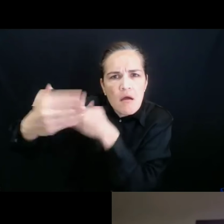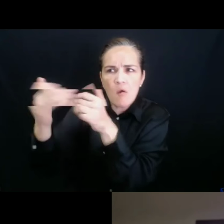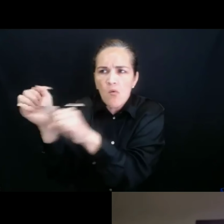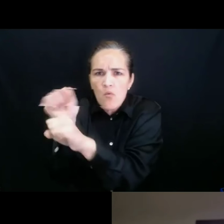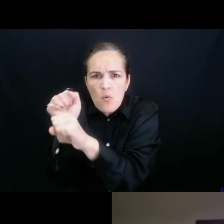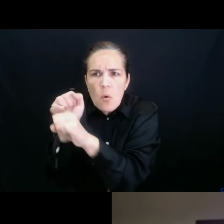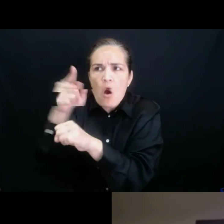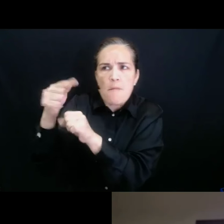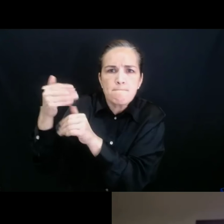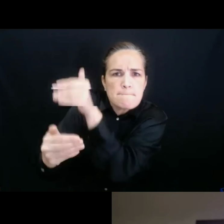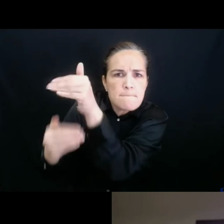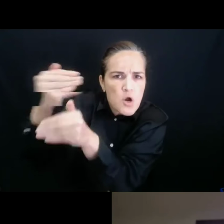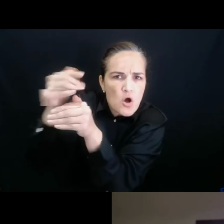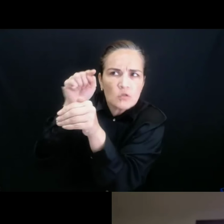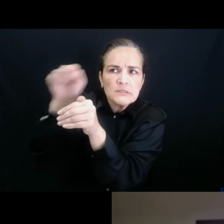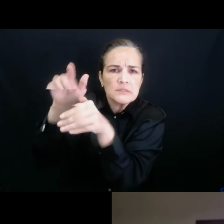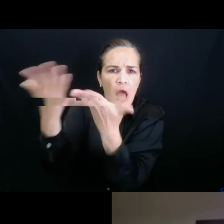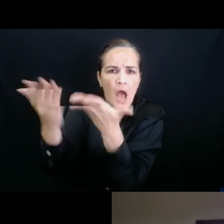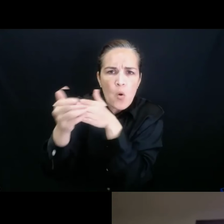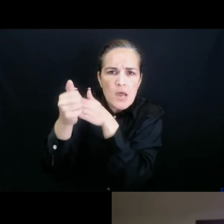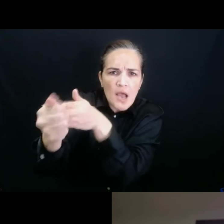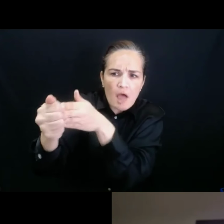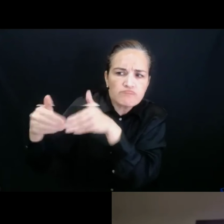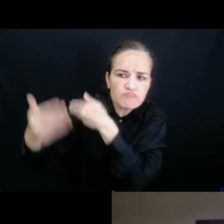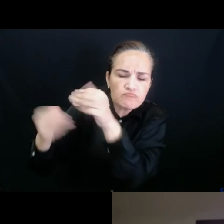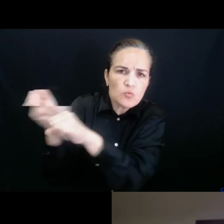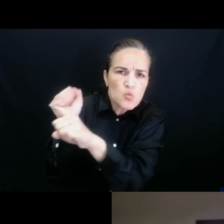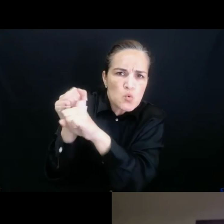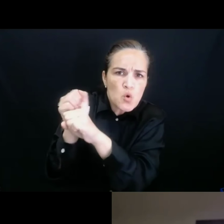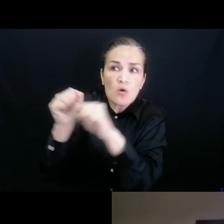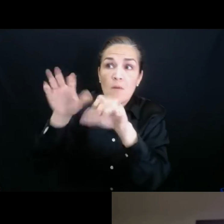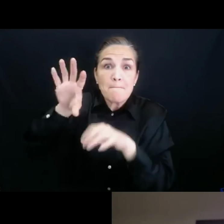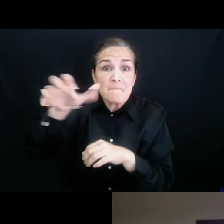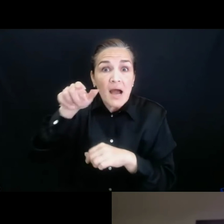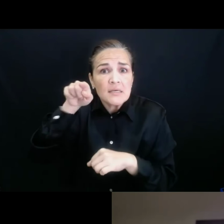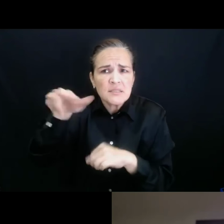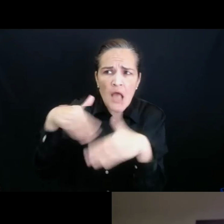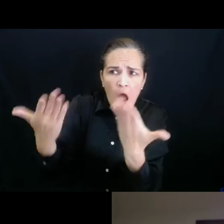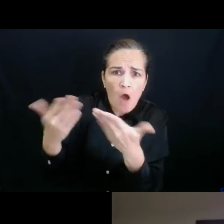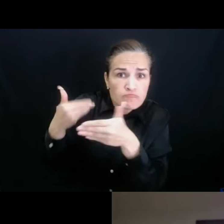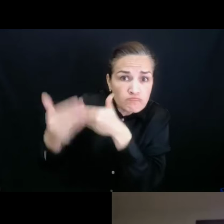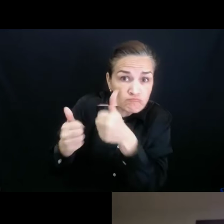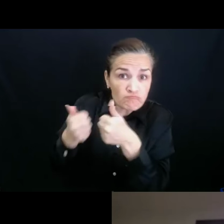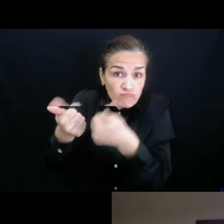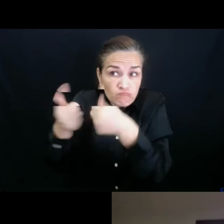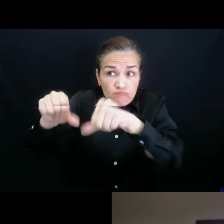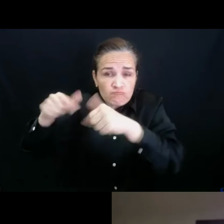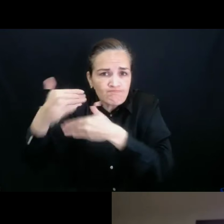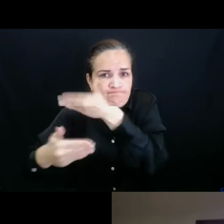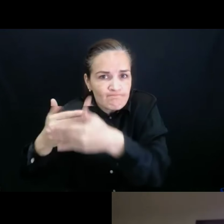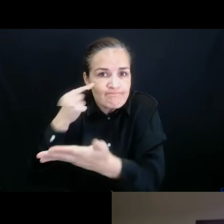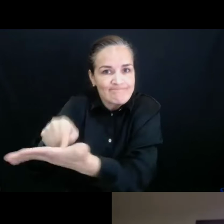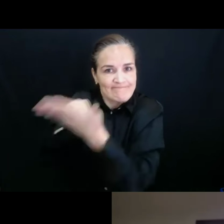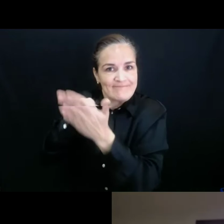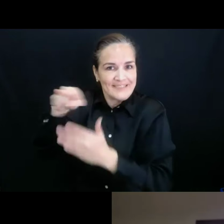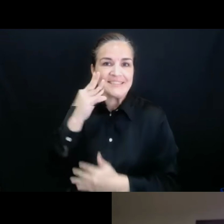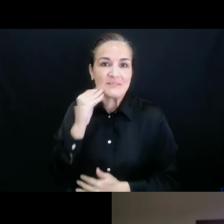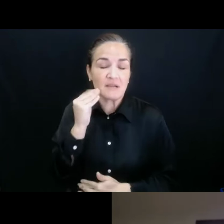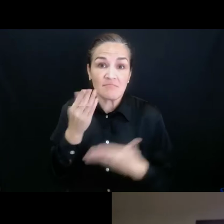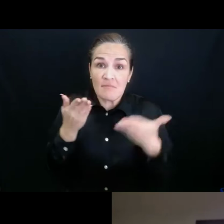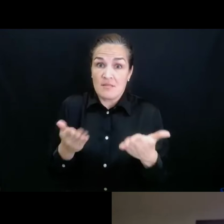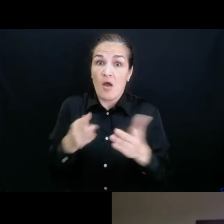understand procesos que se han llevado a cabo the y cómo se ha processes reaccionado en el that país a la have been implementación de esta guía. taken into Creo, por account tanto, que estamos ante una for